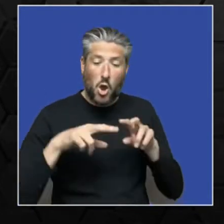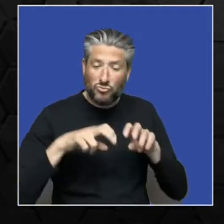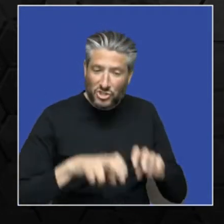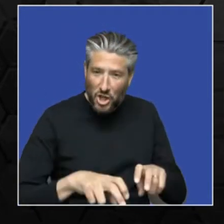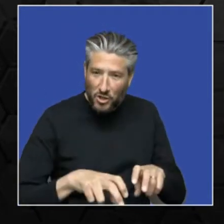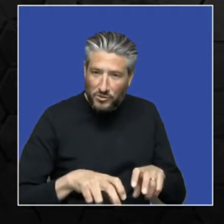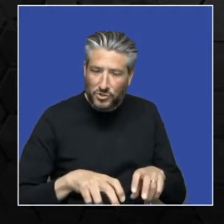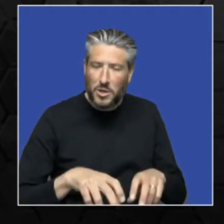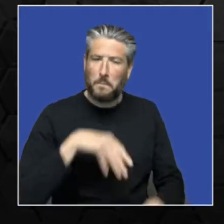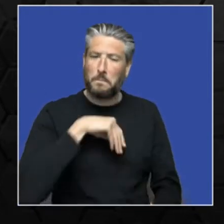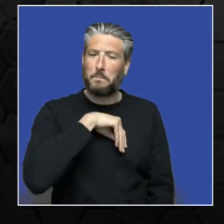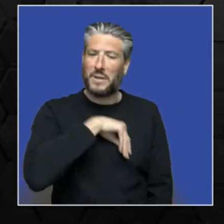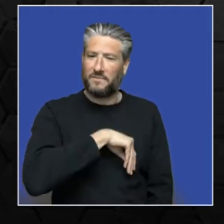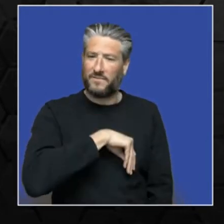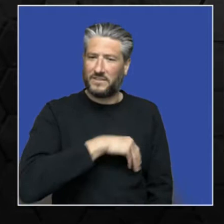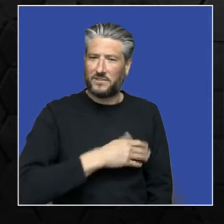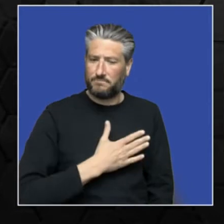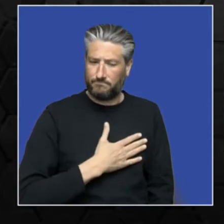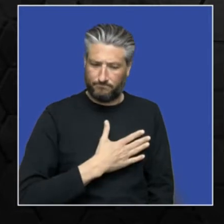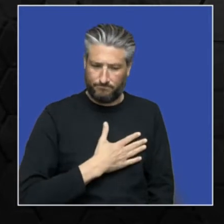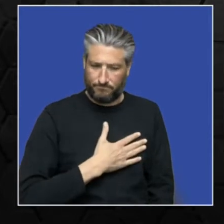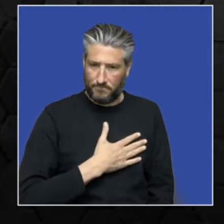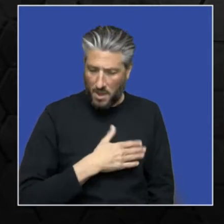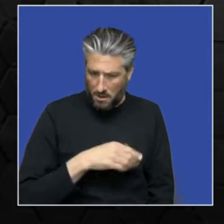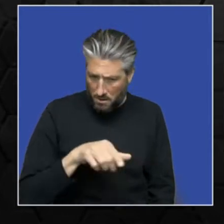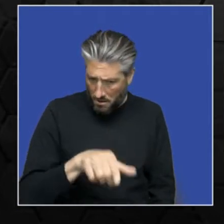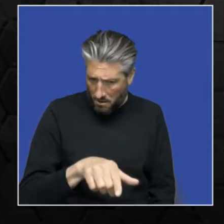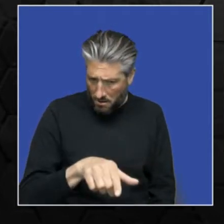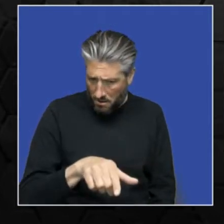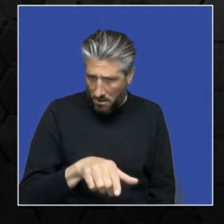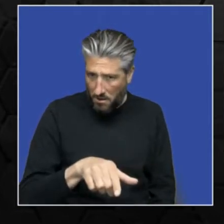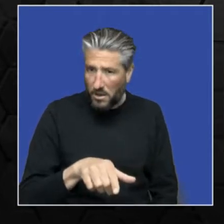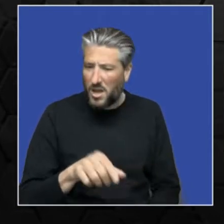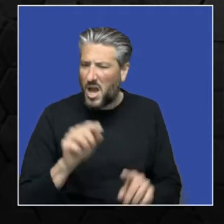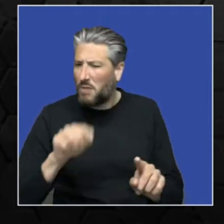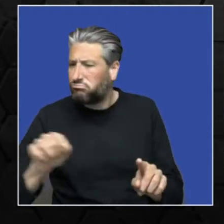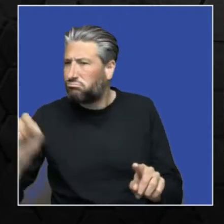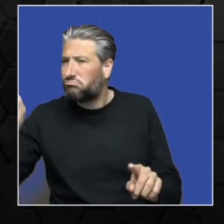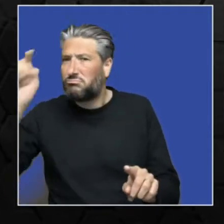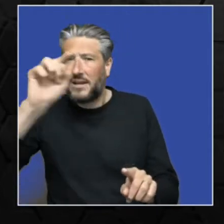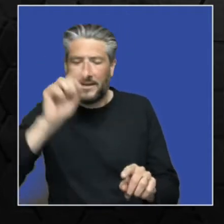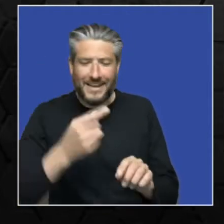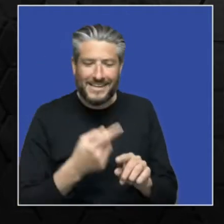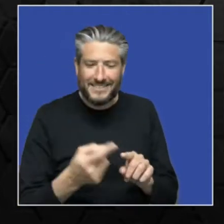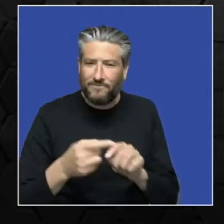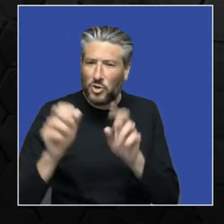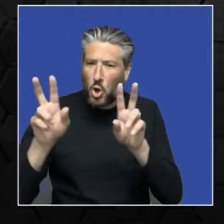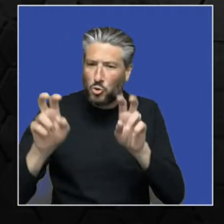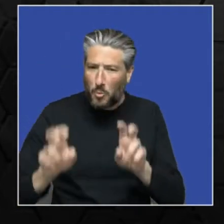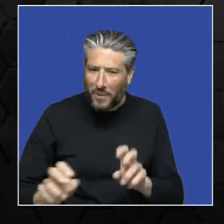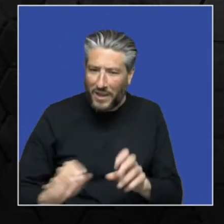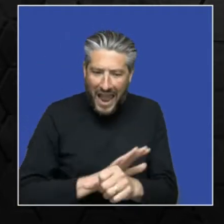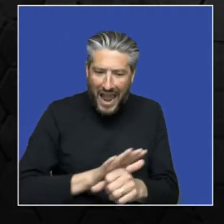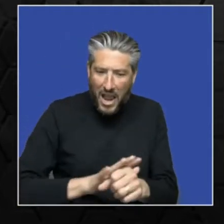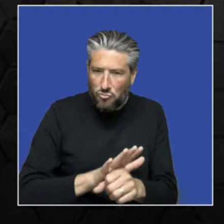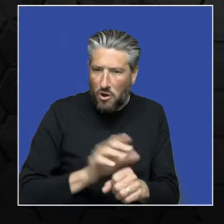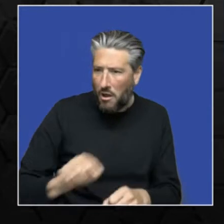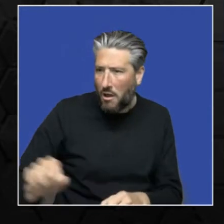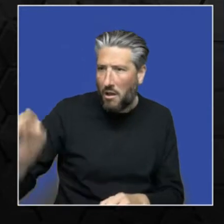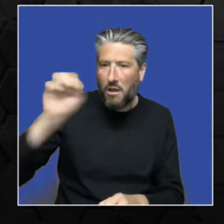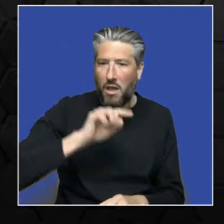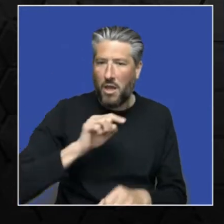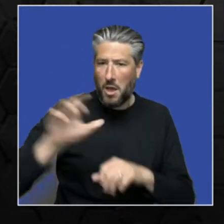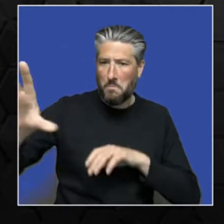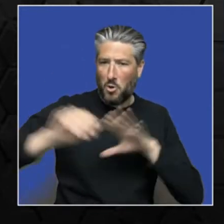with the techniques from lots and lots of different fields. So actually what I really like about research is that it is that sort